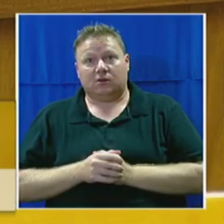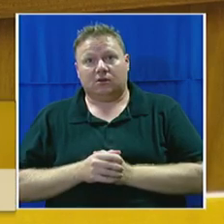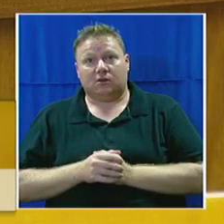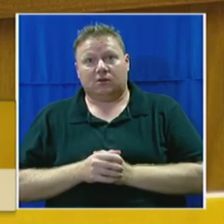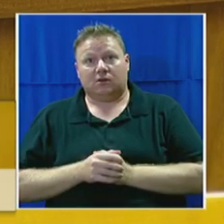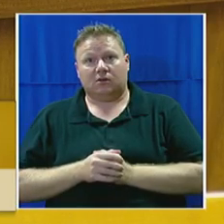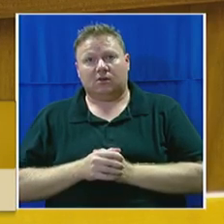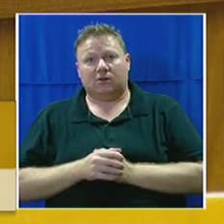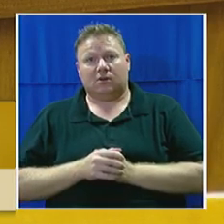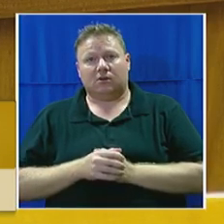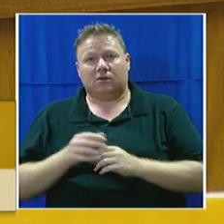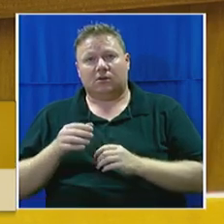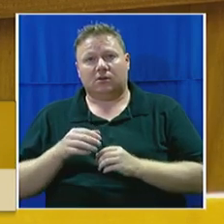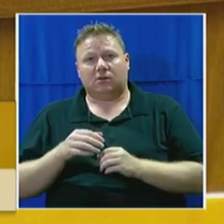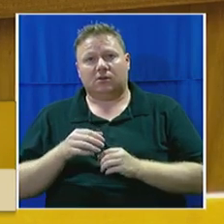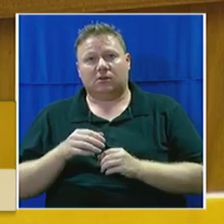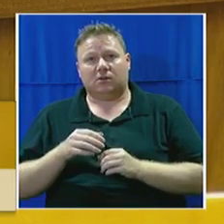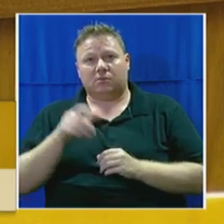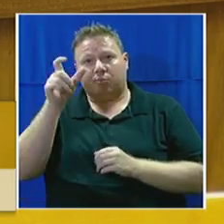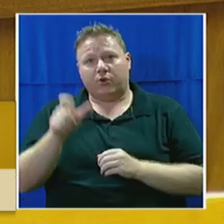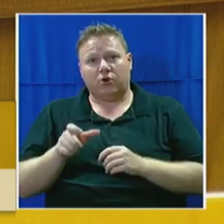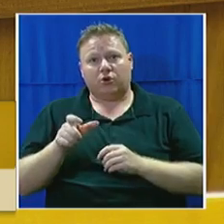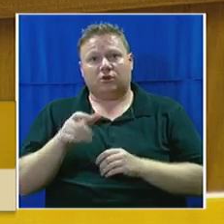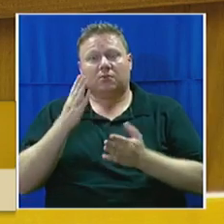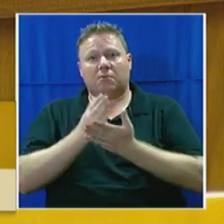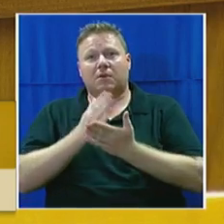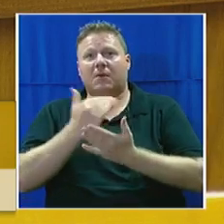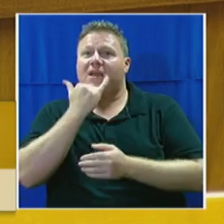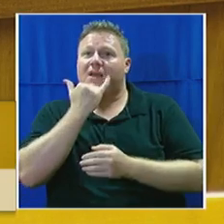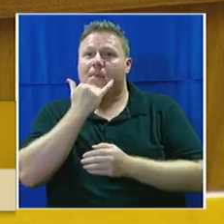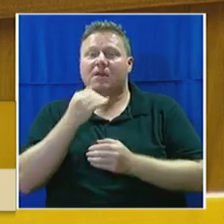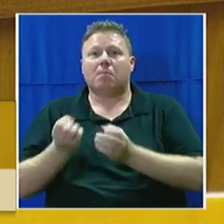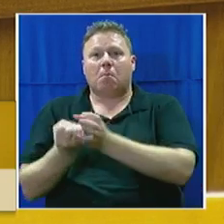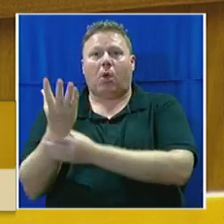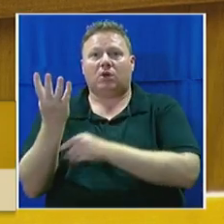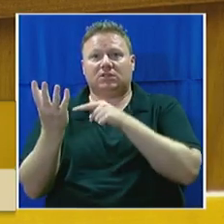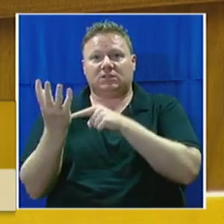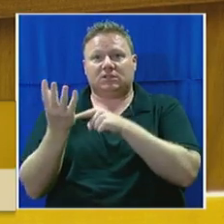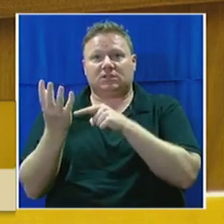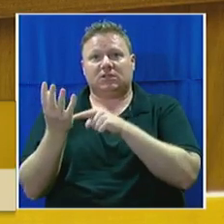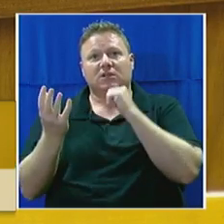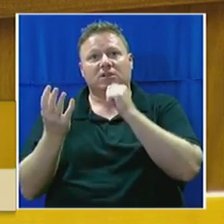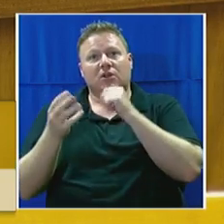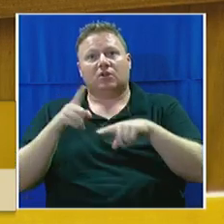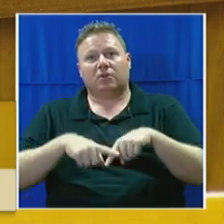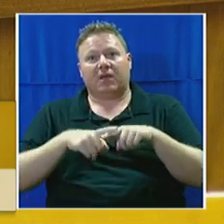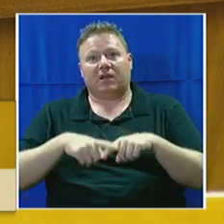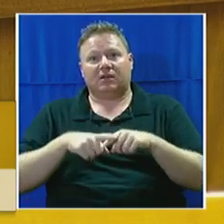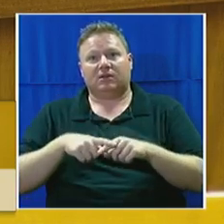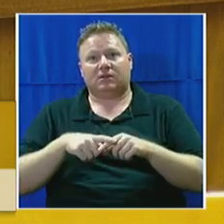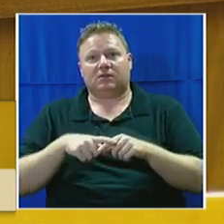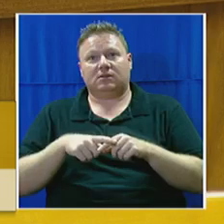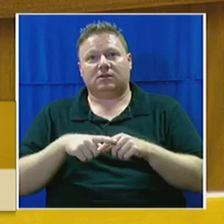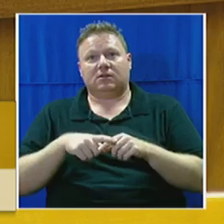can overcome many hardships. He must be even happier that little Ferox is not reliant on the South African public